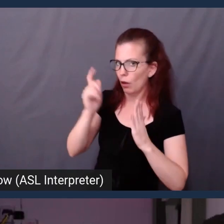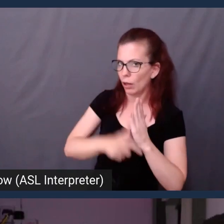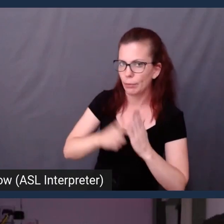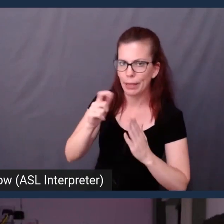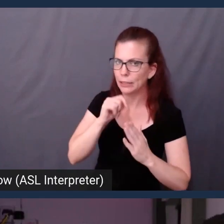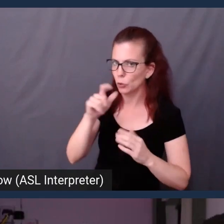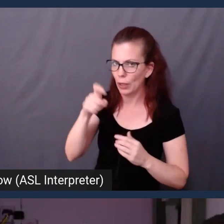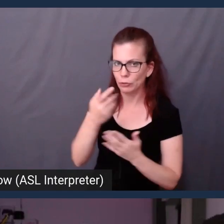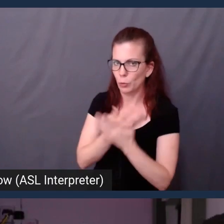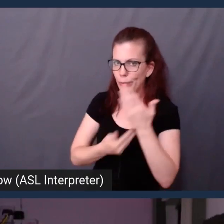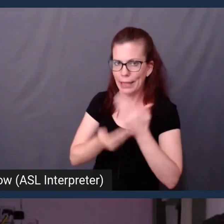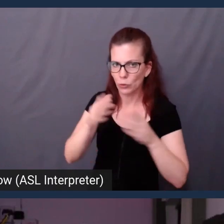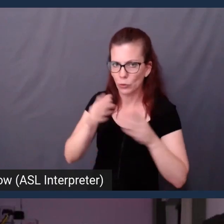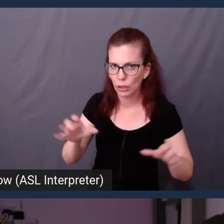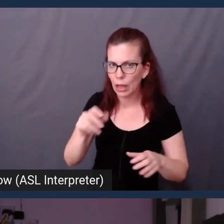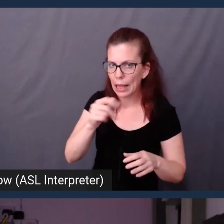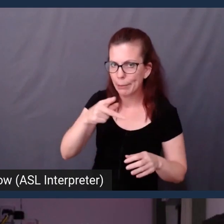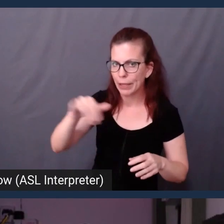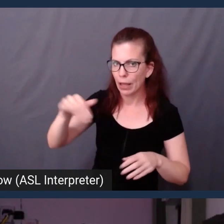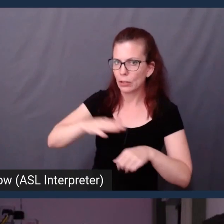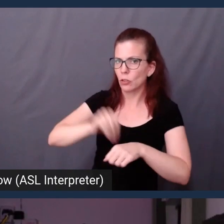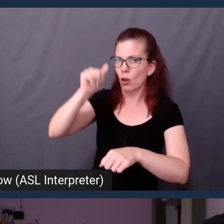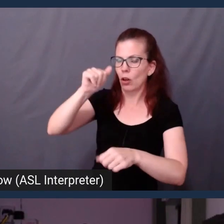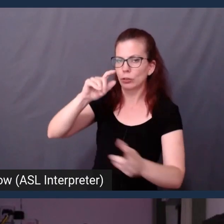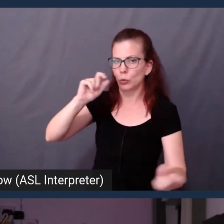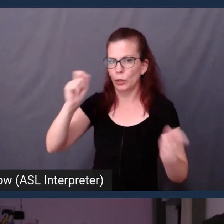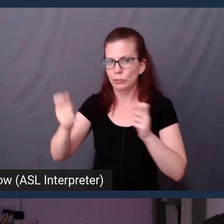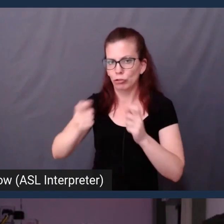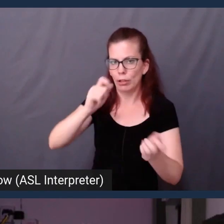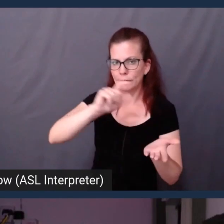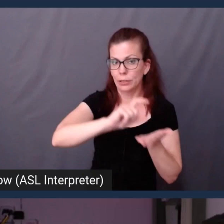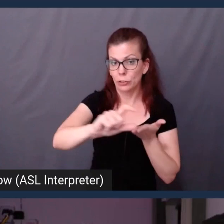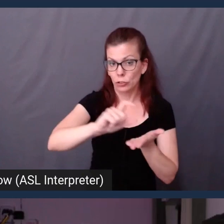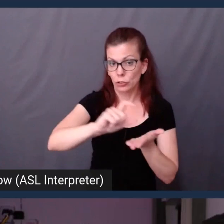a manual API call to adjust those shards.